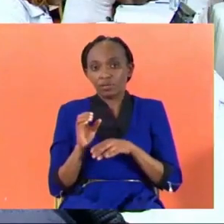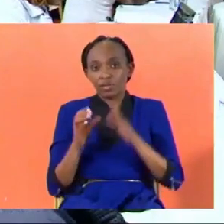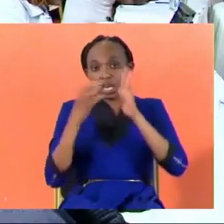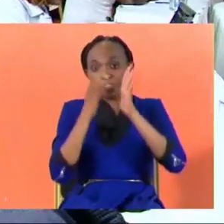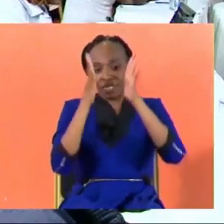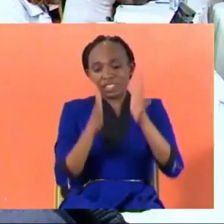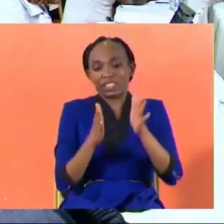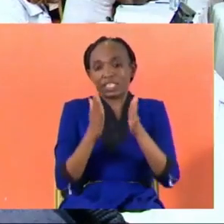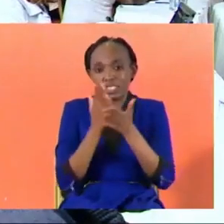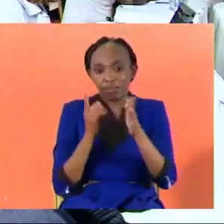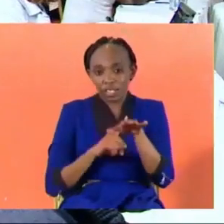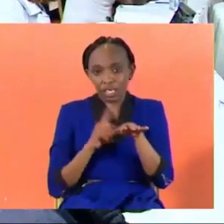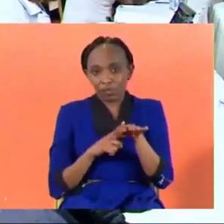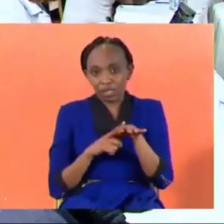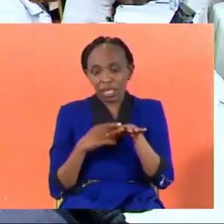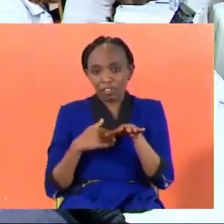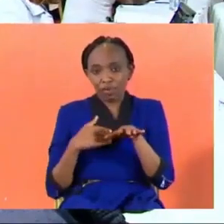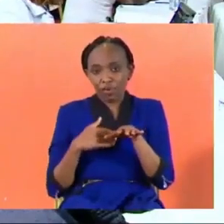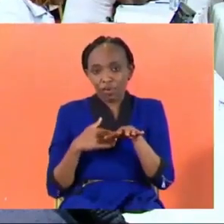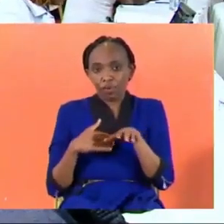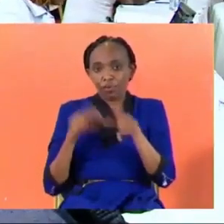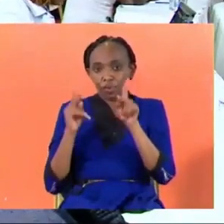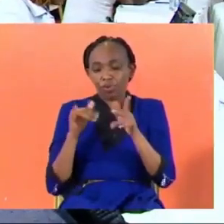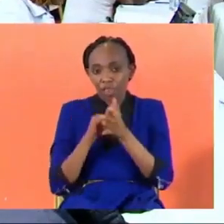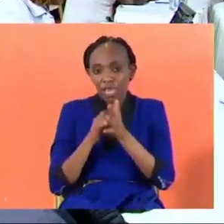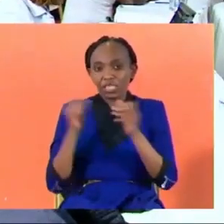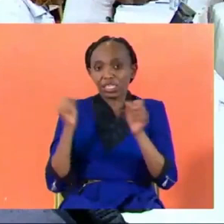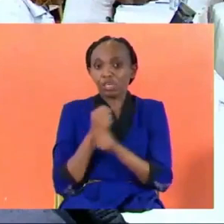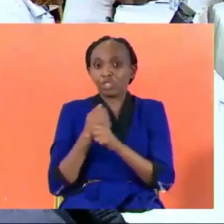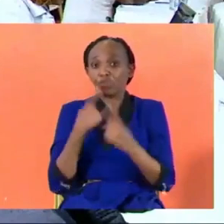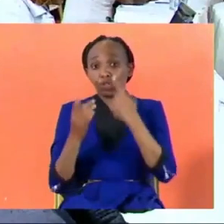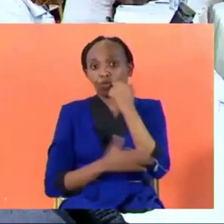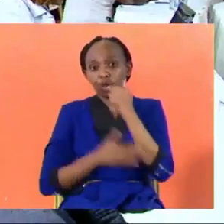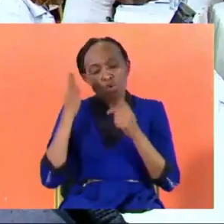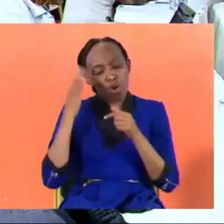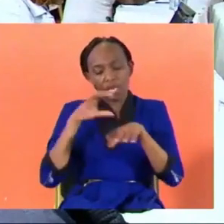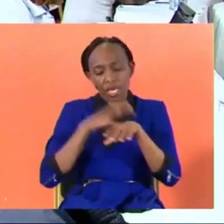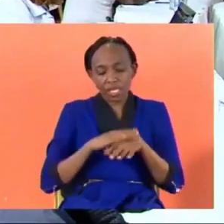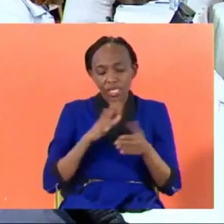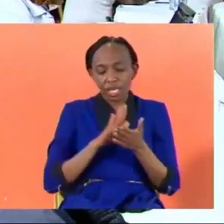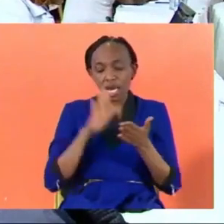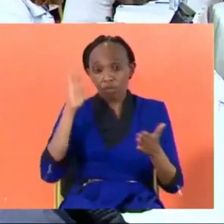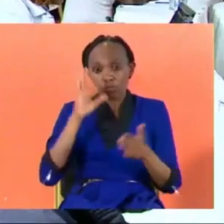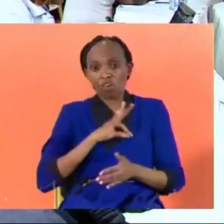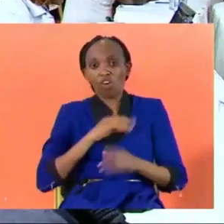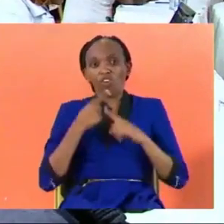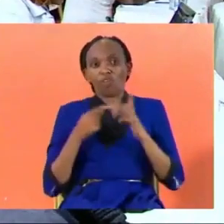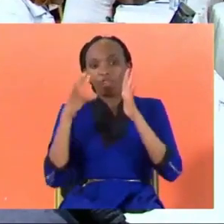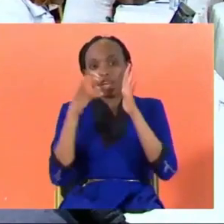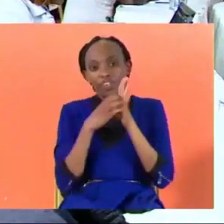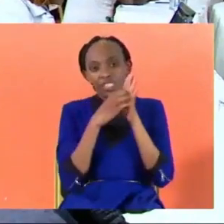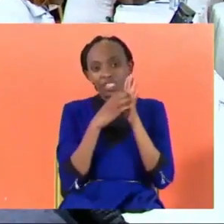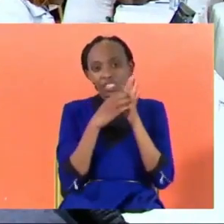advertisers. Sometimes they have these big clients who they can't really speak ill of because they are getting a lot of revenue from the